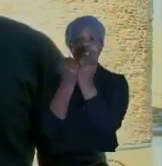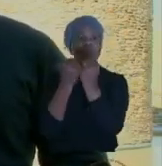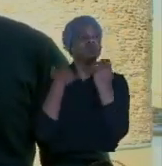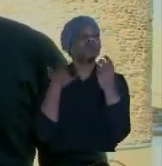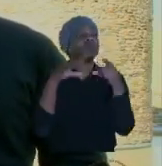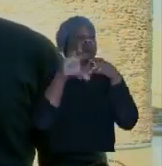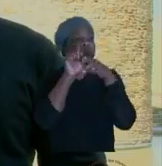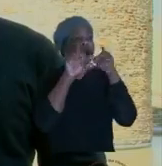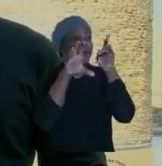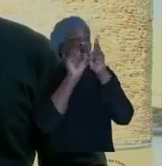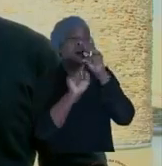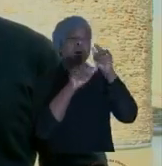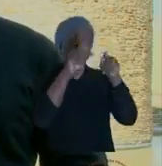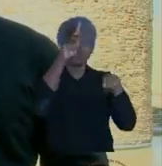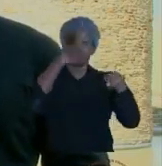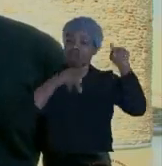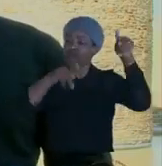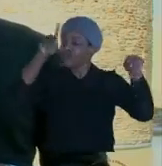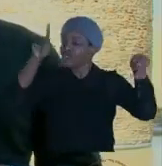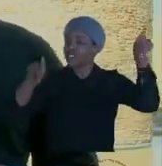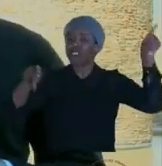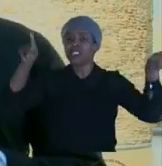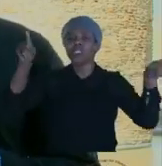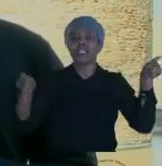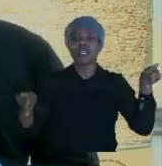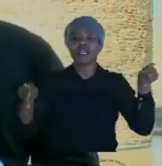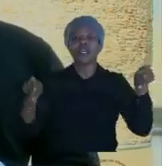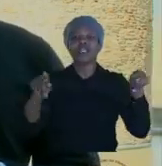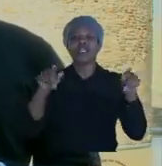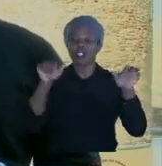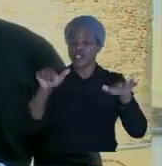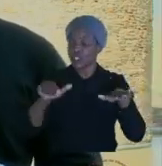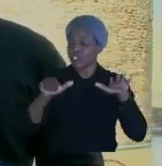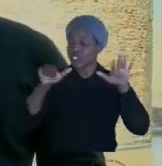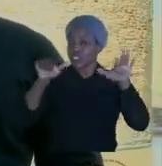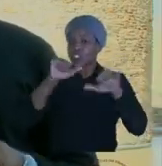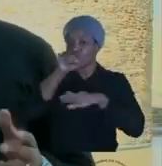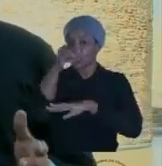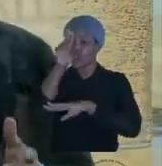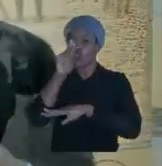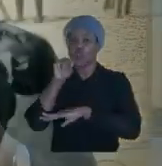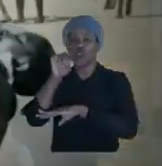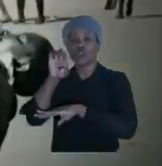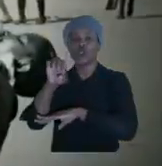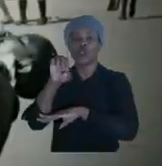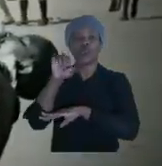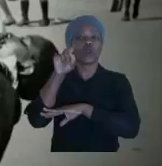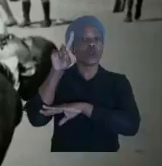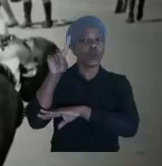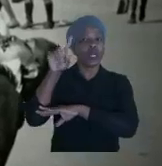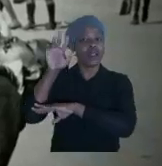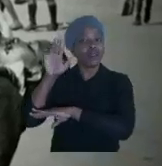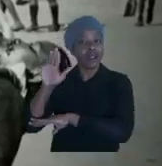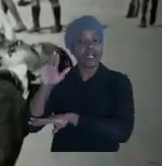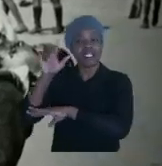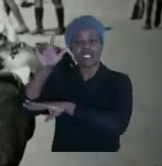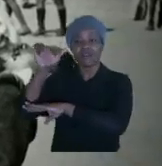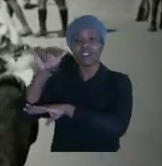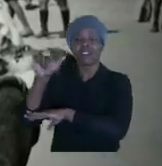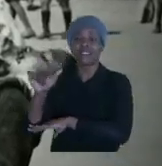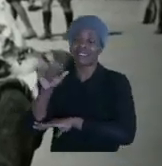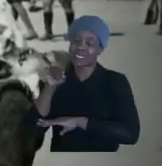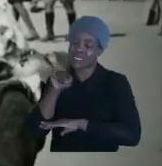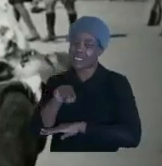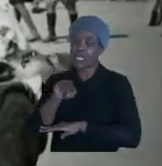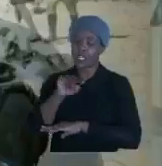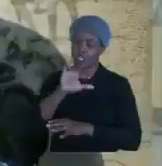diversity of different cultures. June 16, 1976 is remembered as a day that changed the shape of